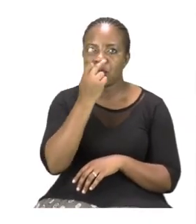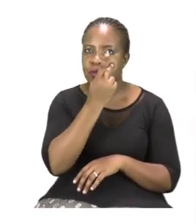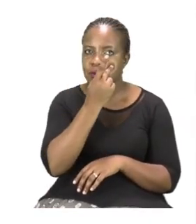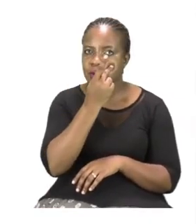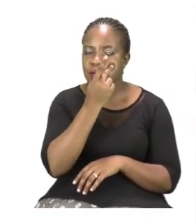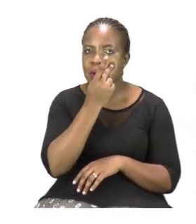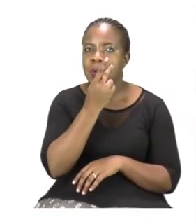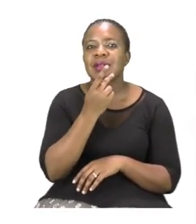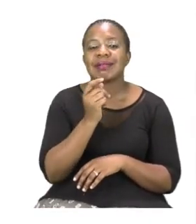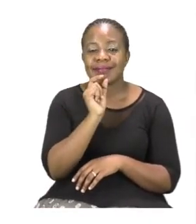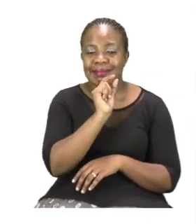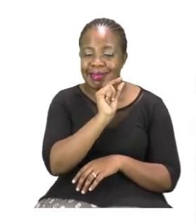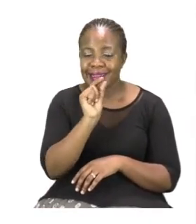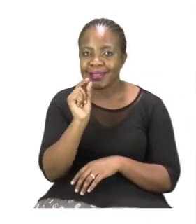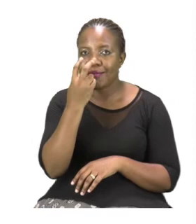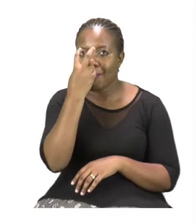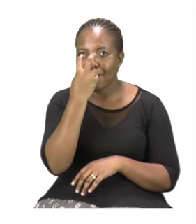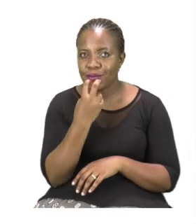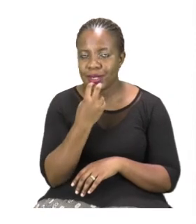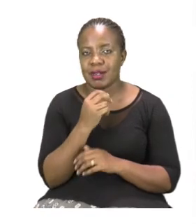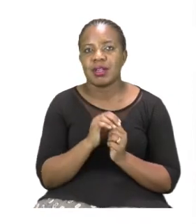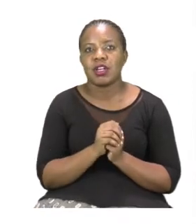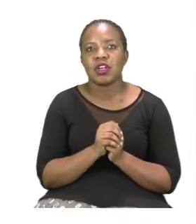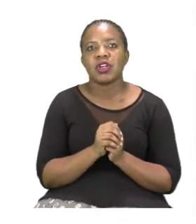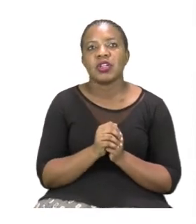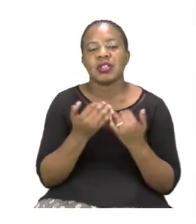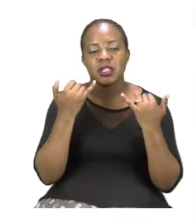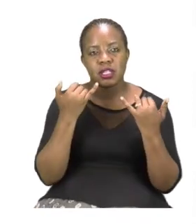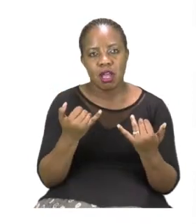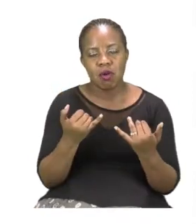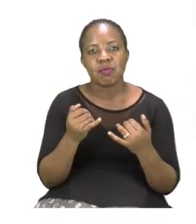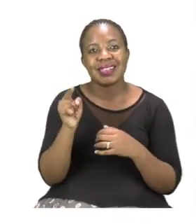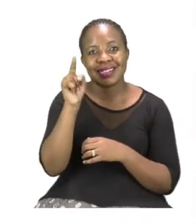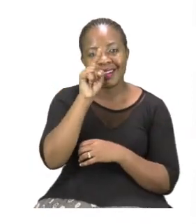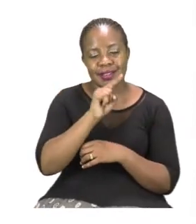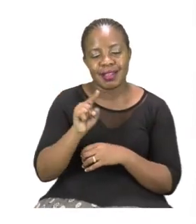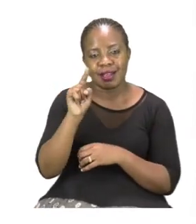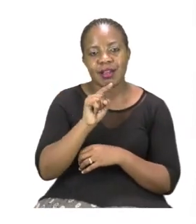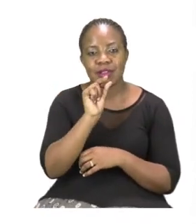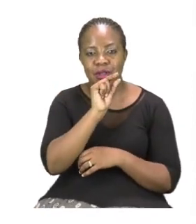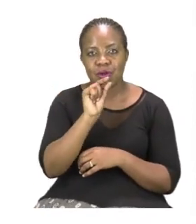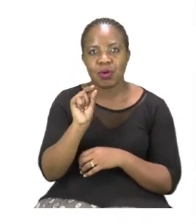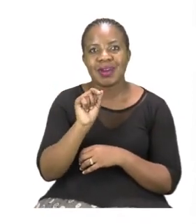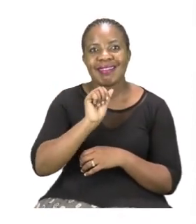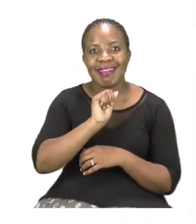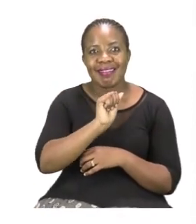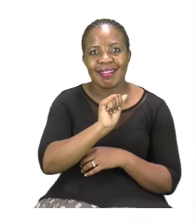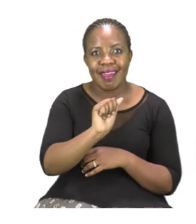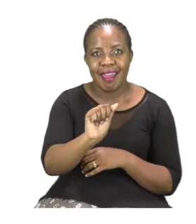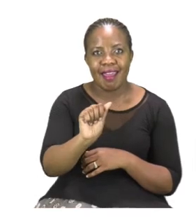their. So you're going to circle the word there and then color it